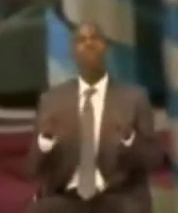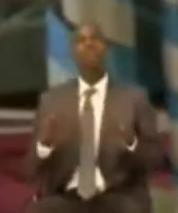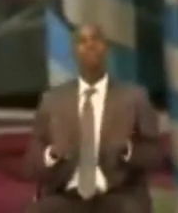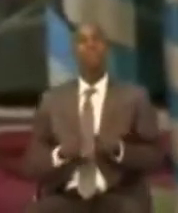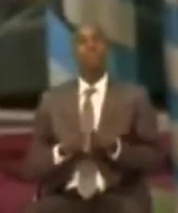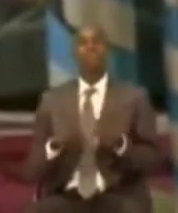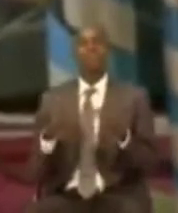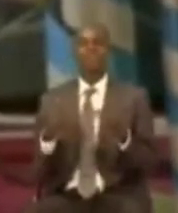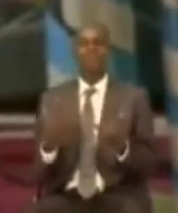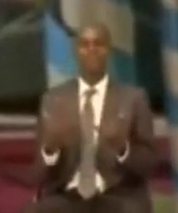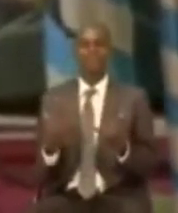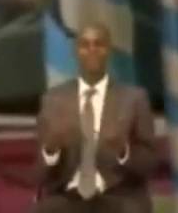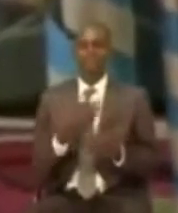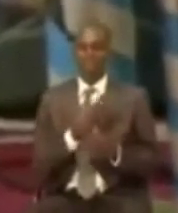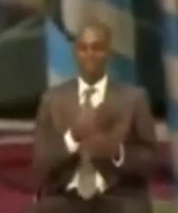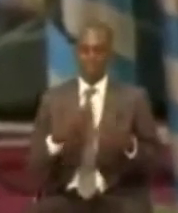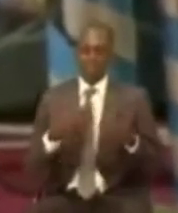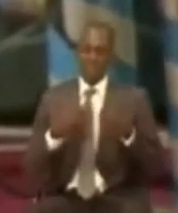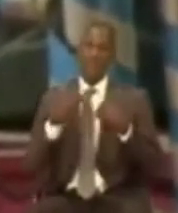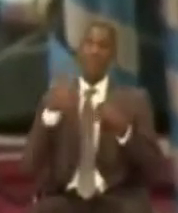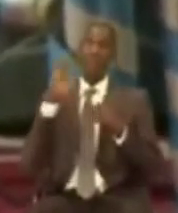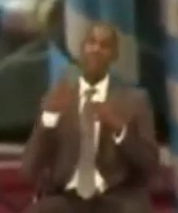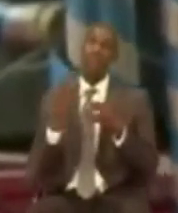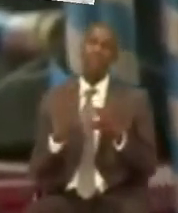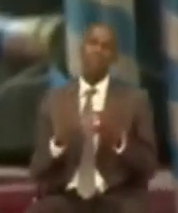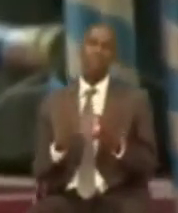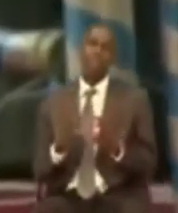and have your way.